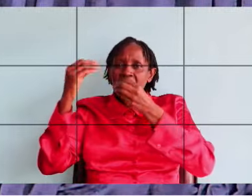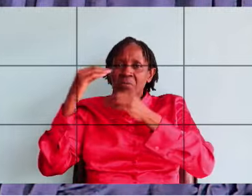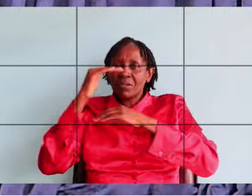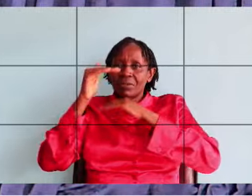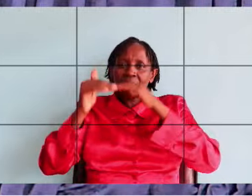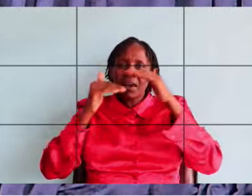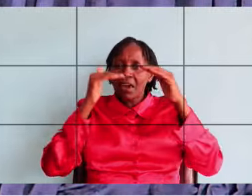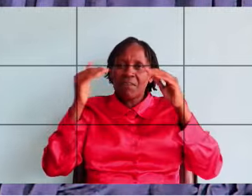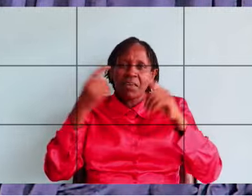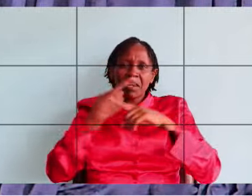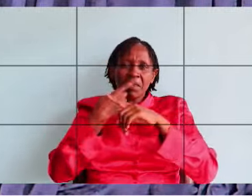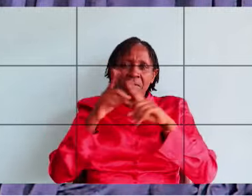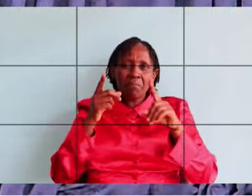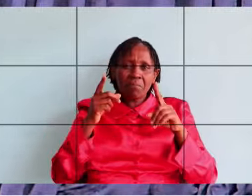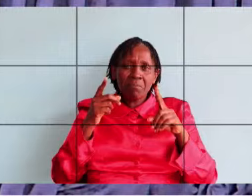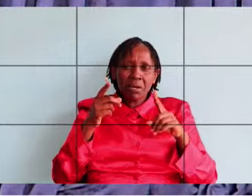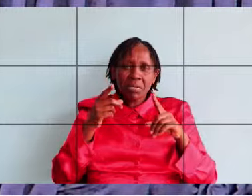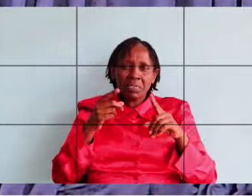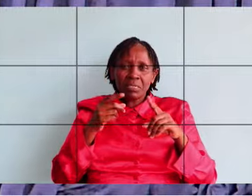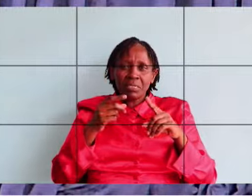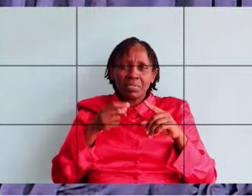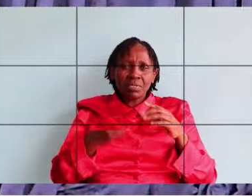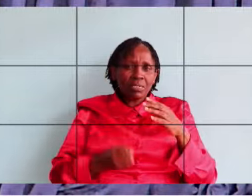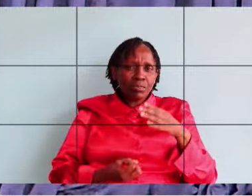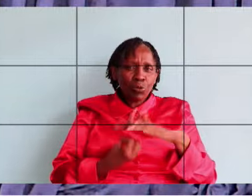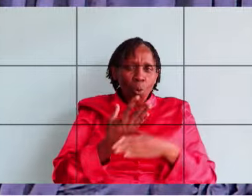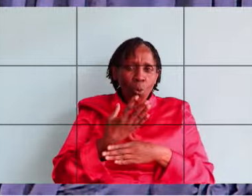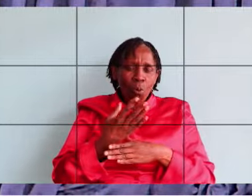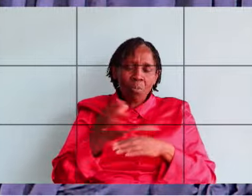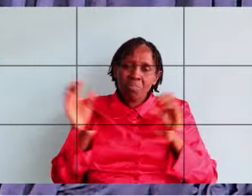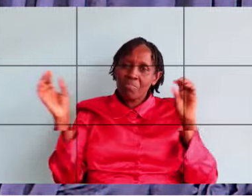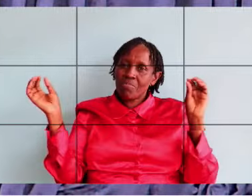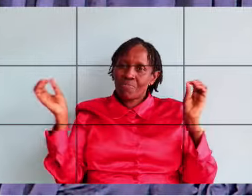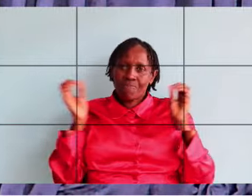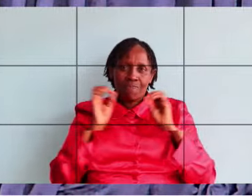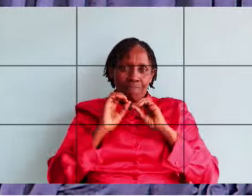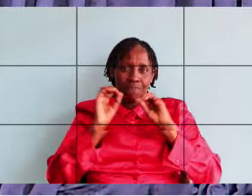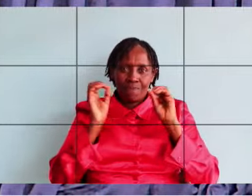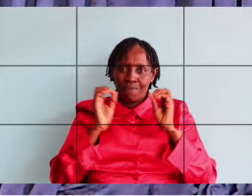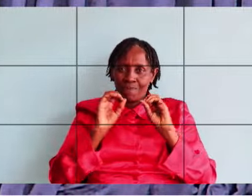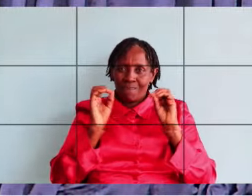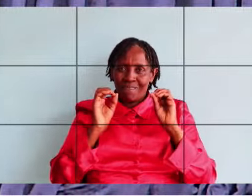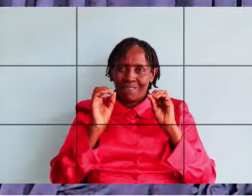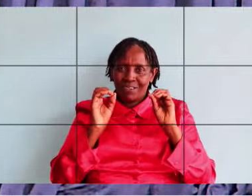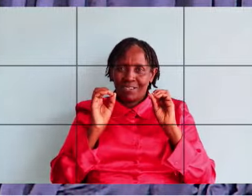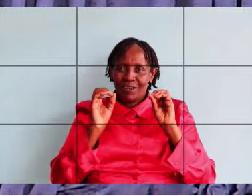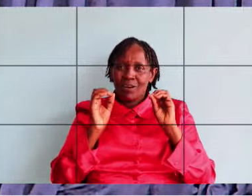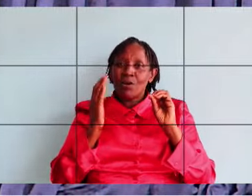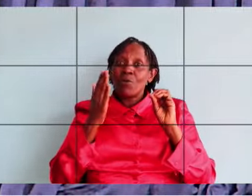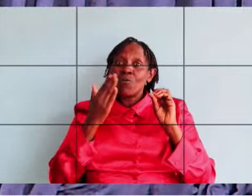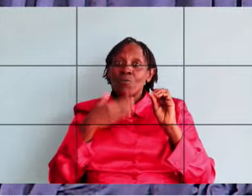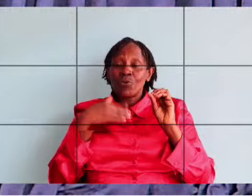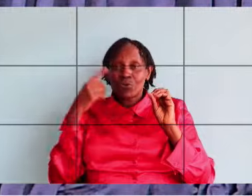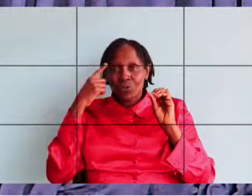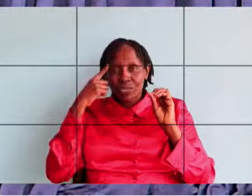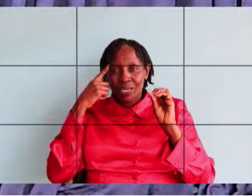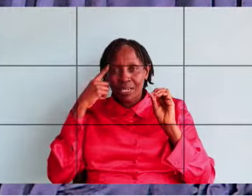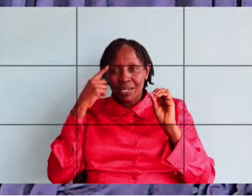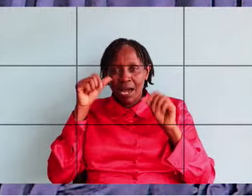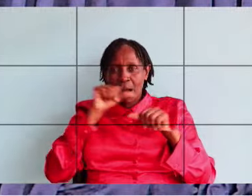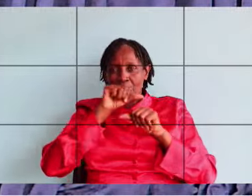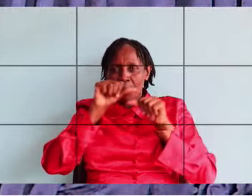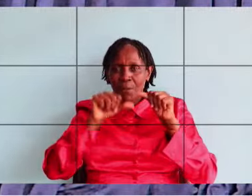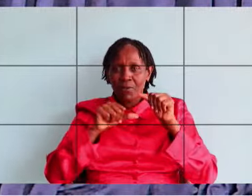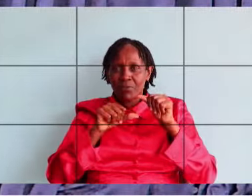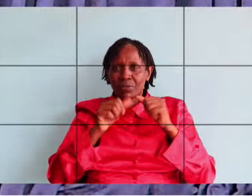make the impact that God wants to make in our generation. And so there are a number of things I want us to reflect about from this particular